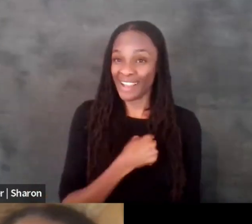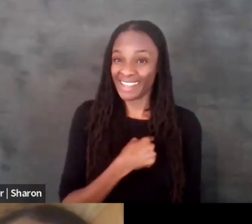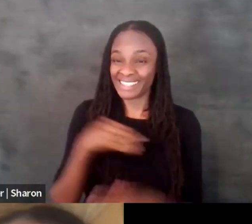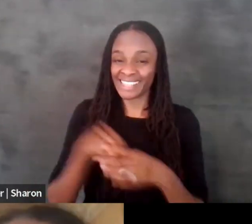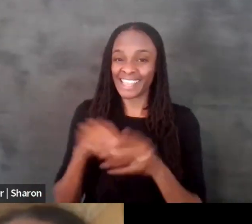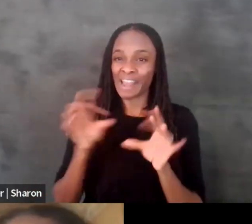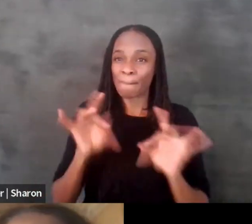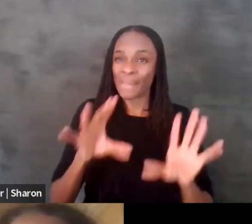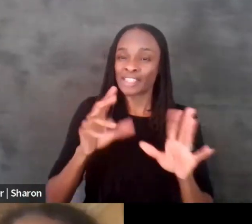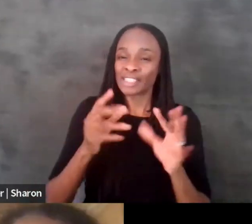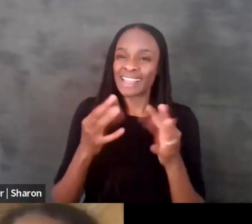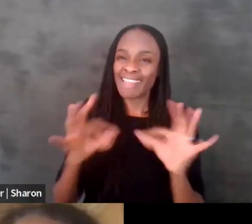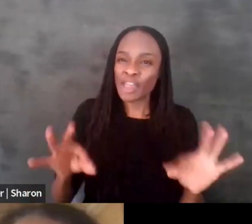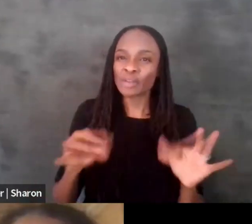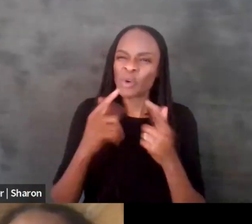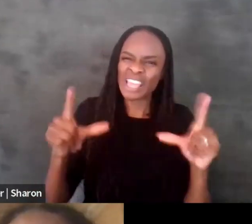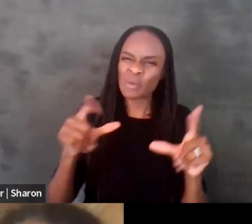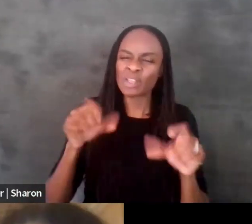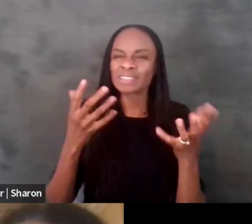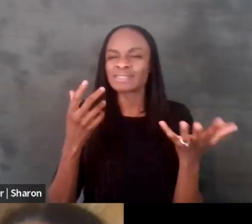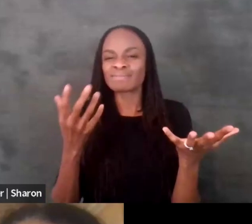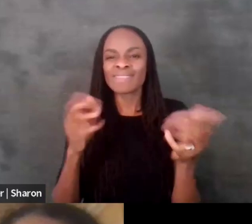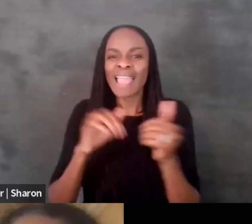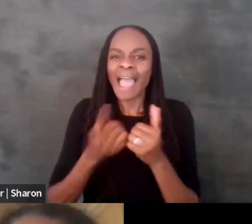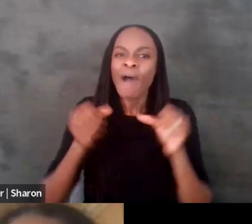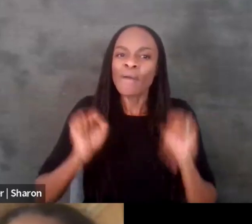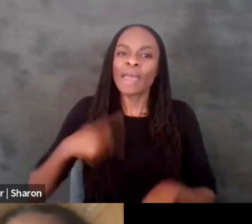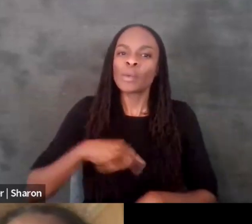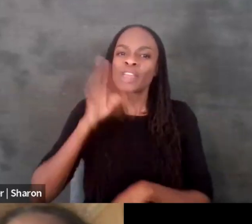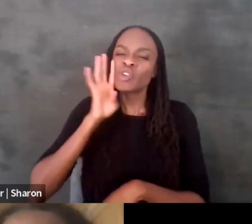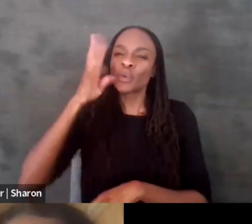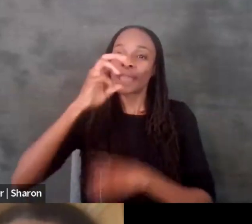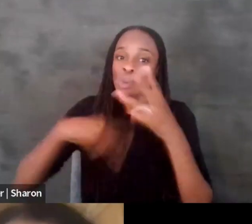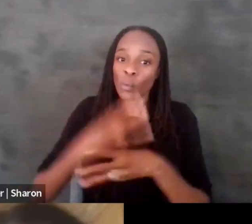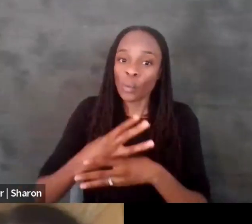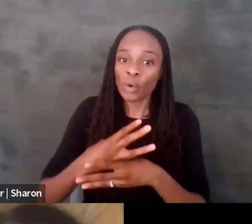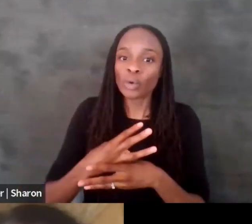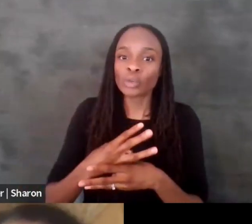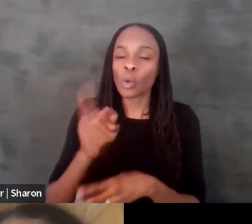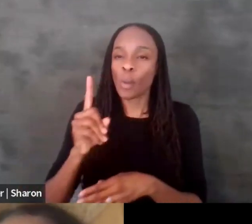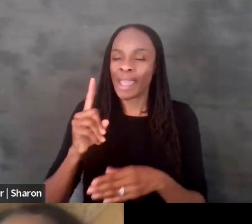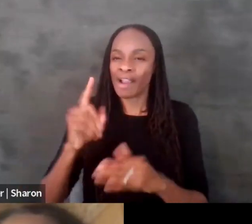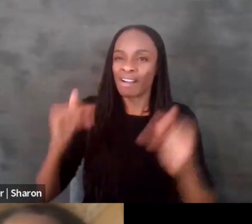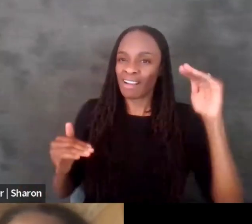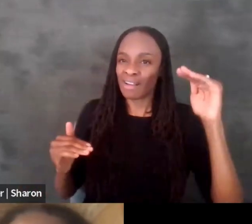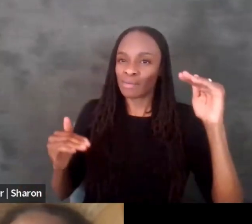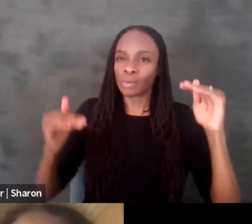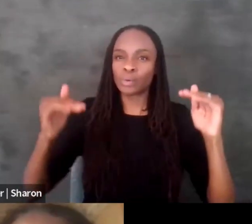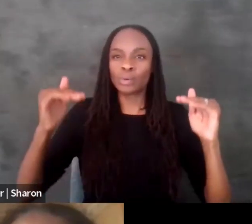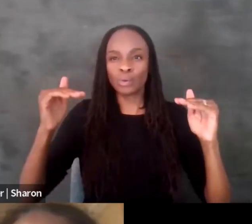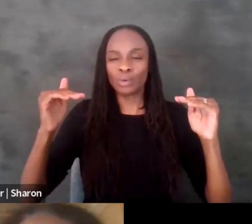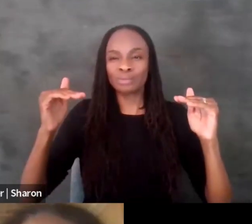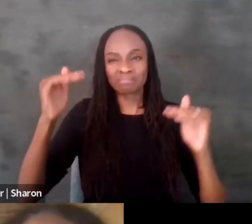language, we want to say, how can we create a world within the film in which that balance is restored? So in the mm, film, if you